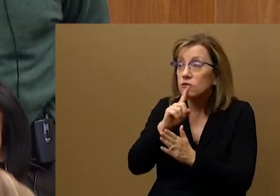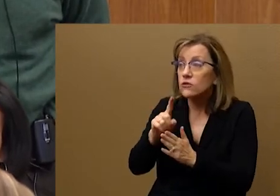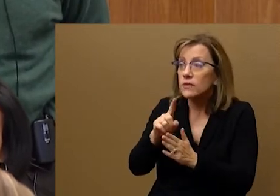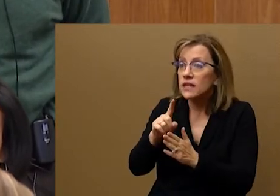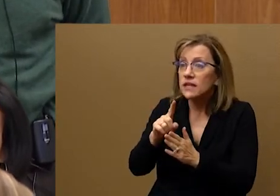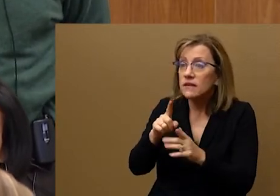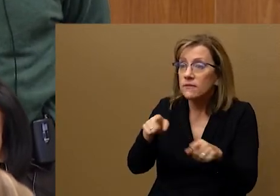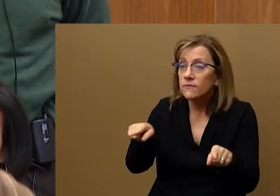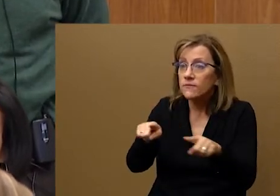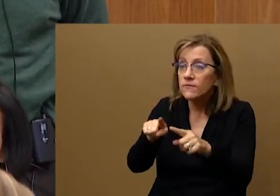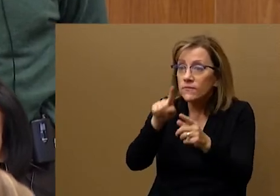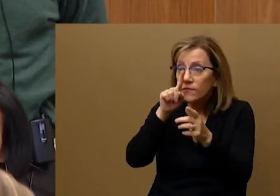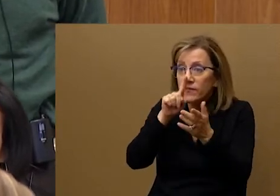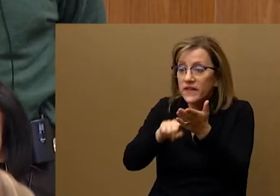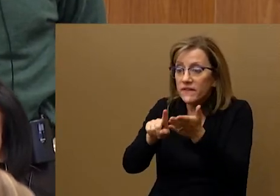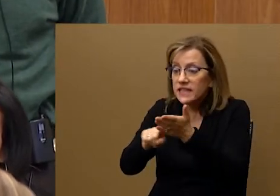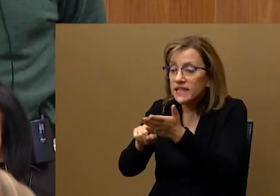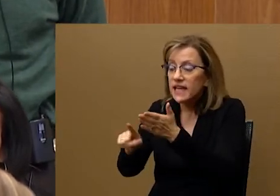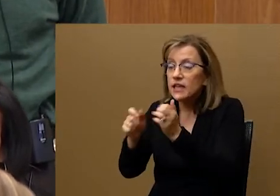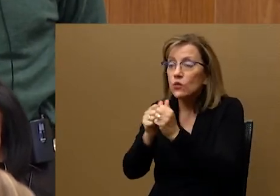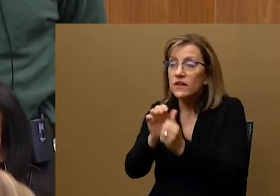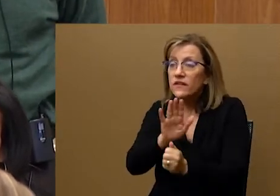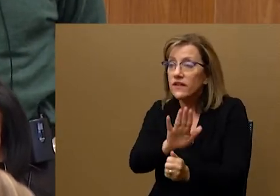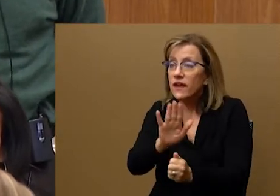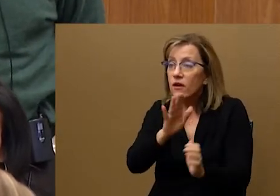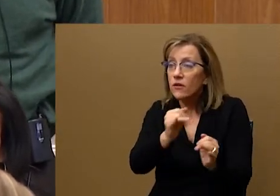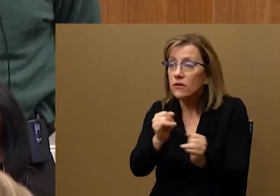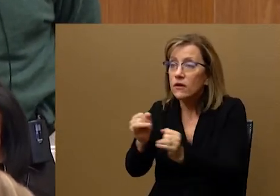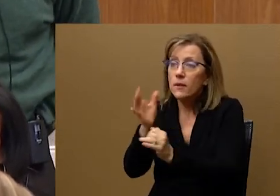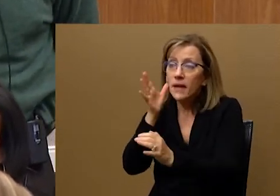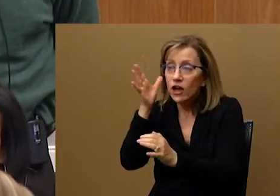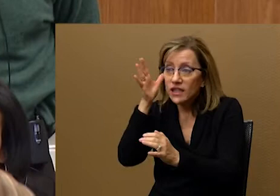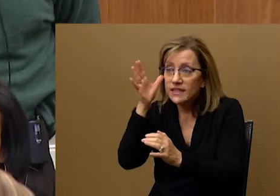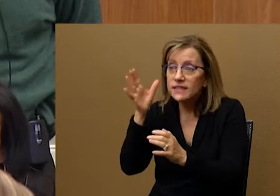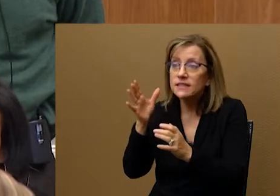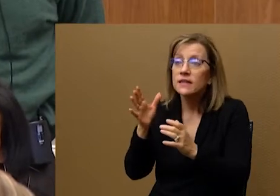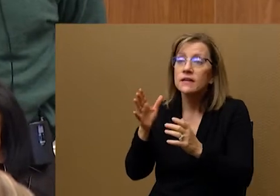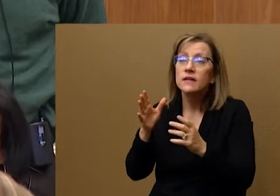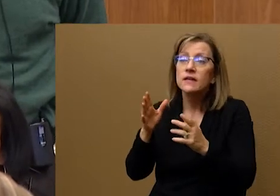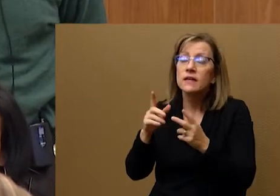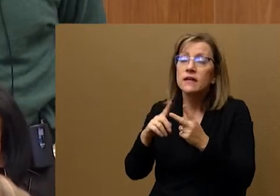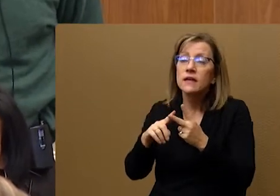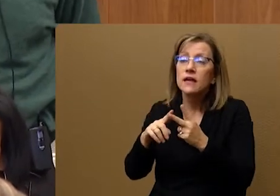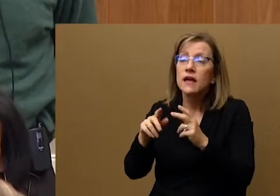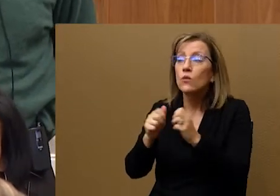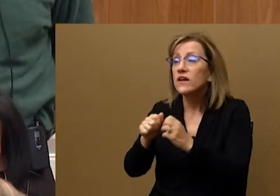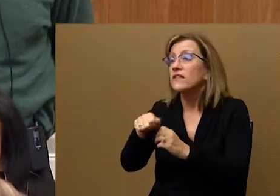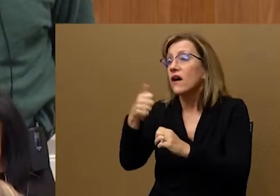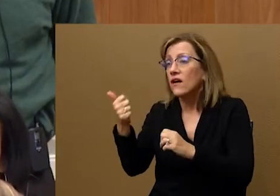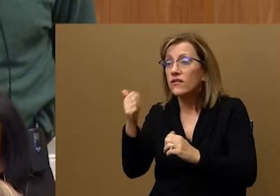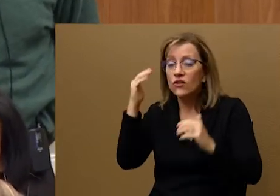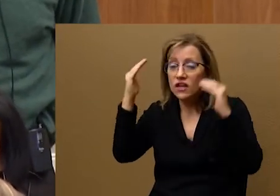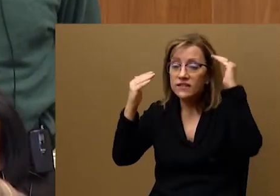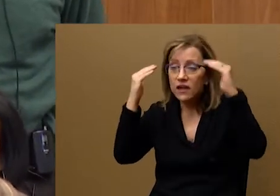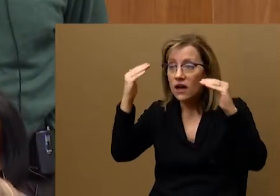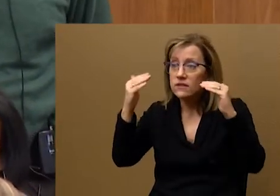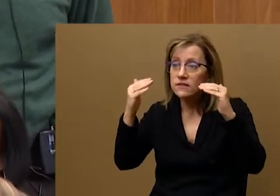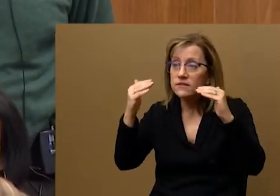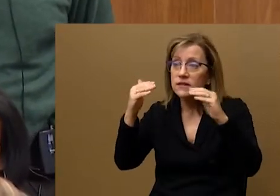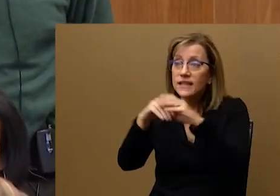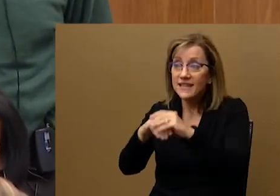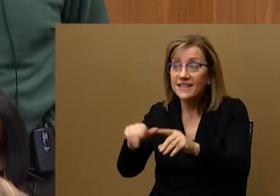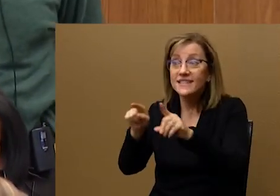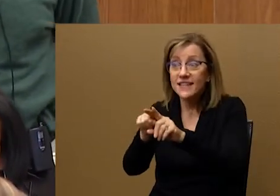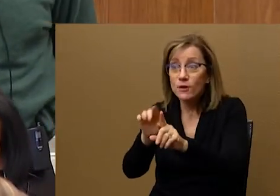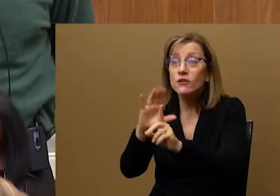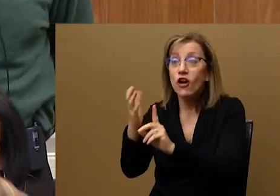students to be investigating with their parents and with the other adults